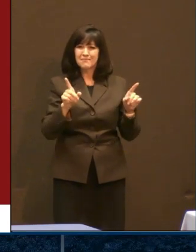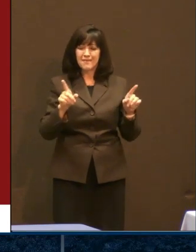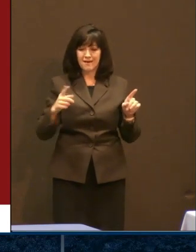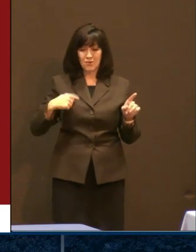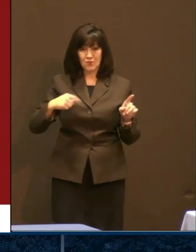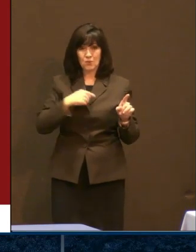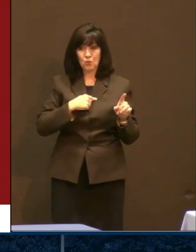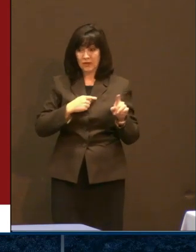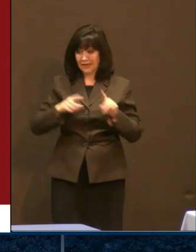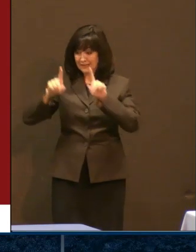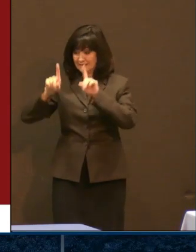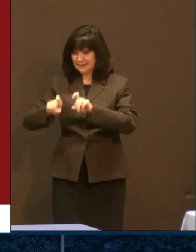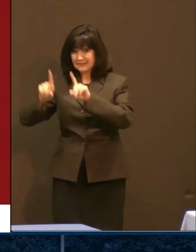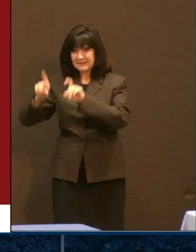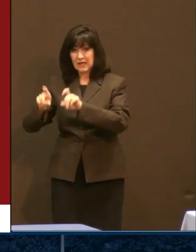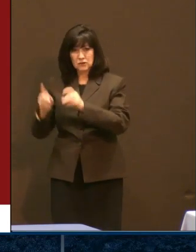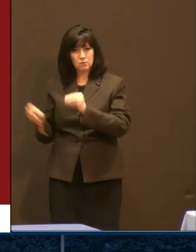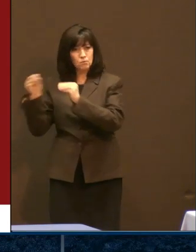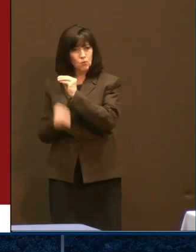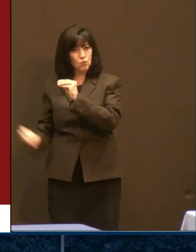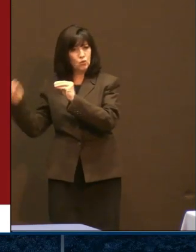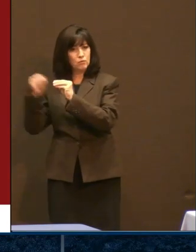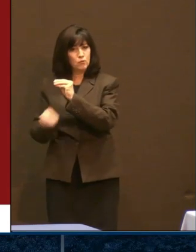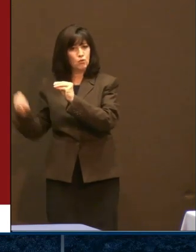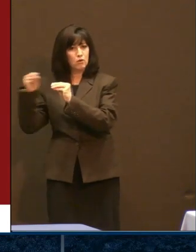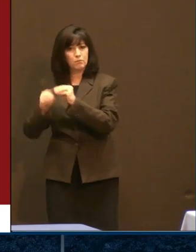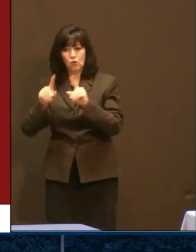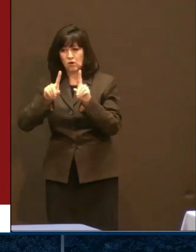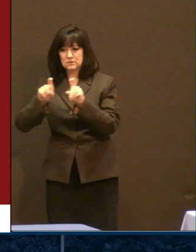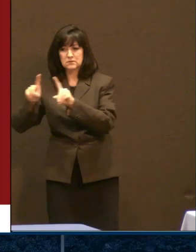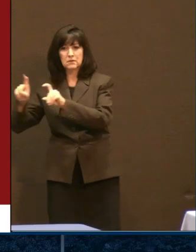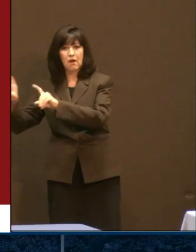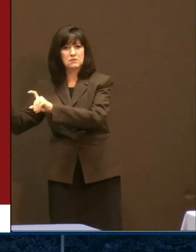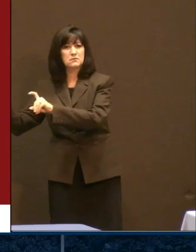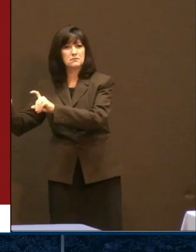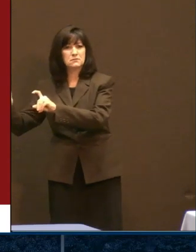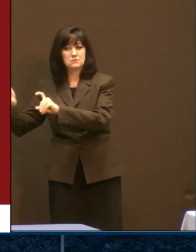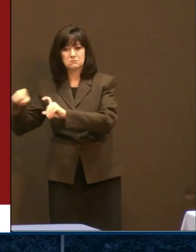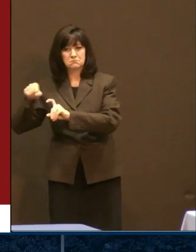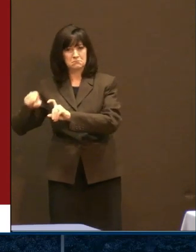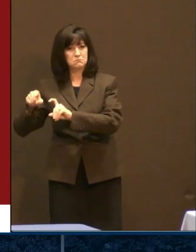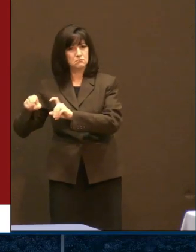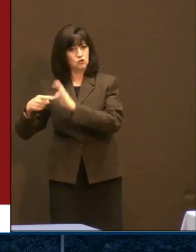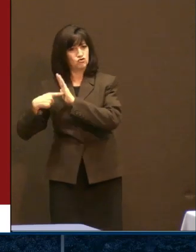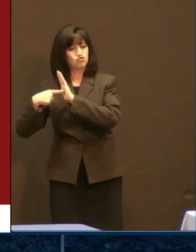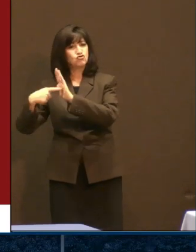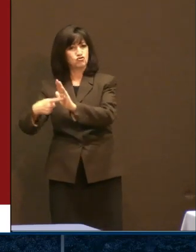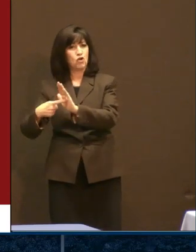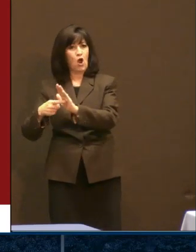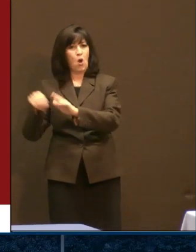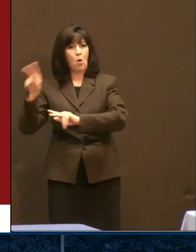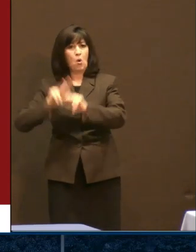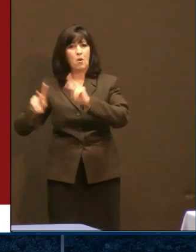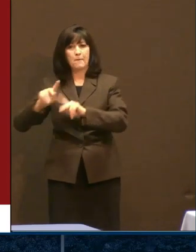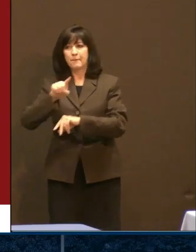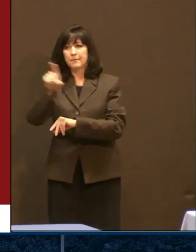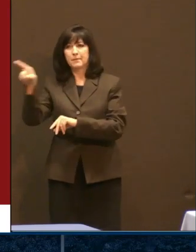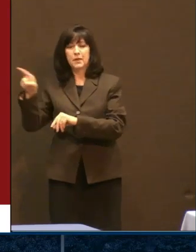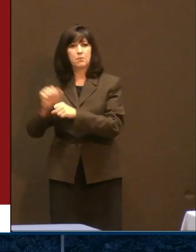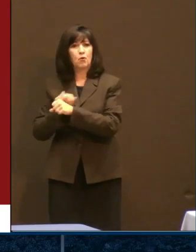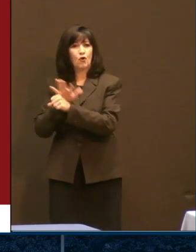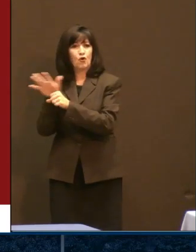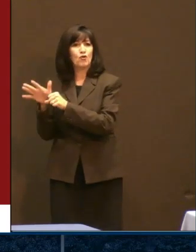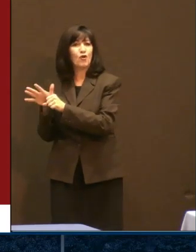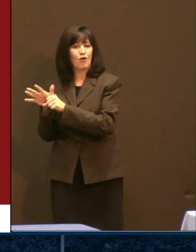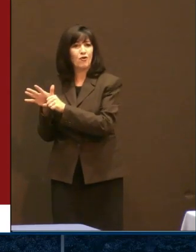outbreaks. We're having an outbreak like we do in Sussex County, and we'll show that in some of the graphs. And so we're not